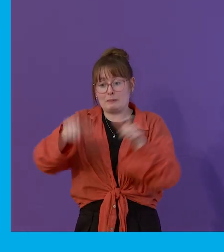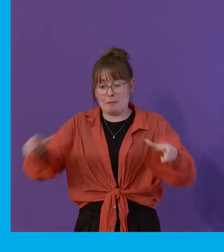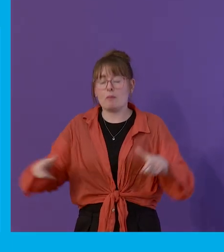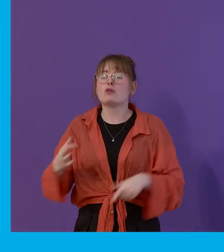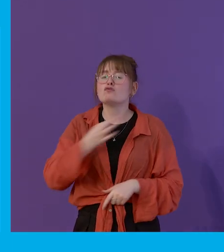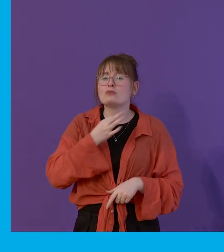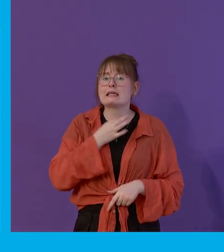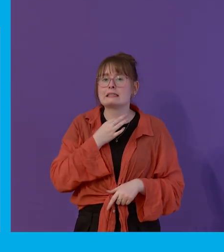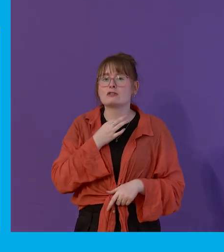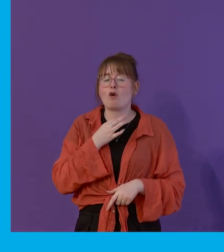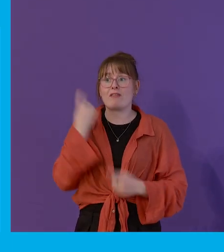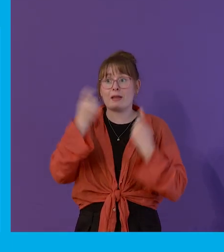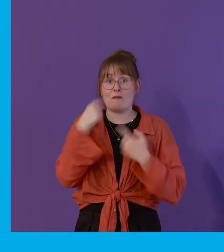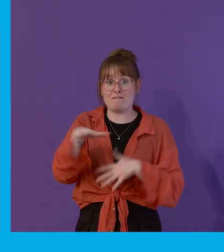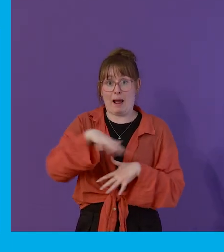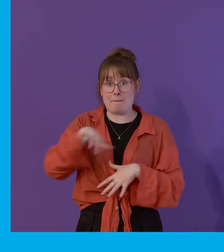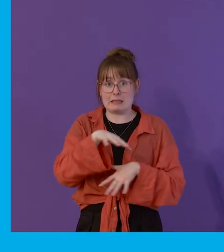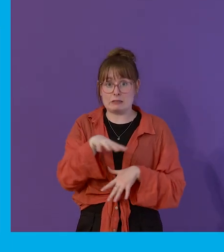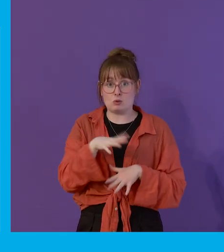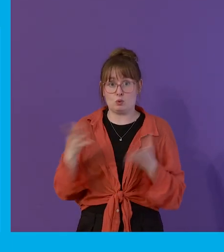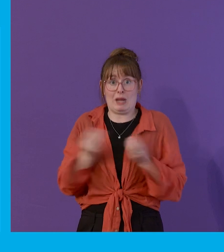attached to keeping families together and supporting families